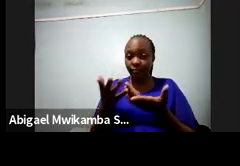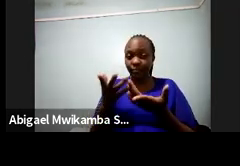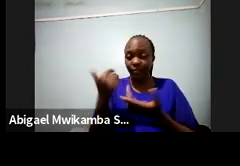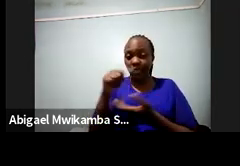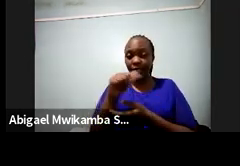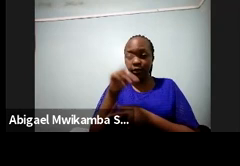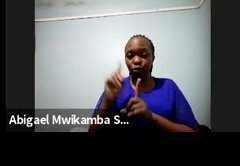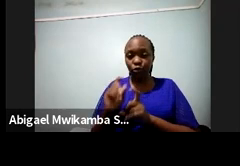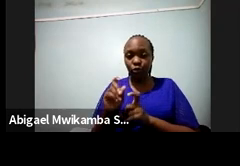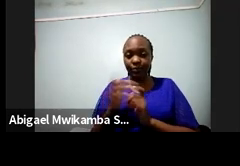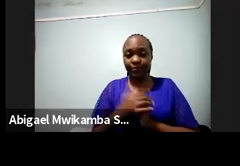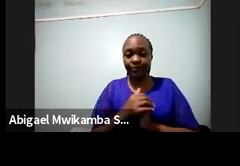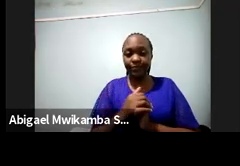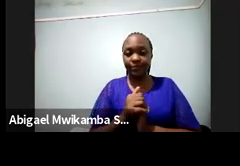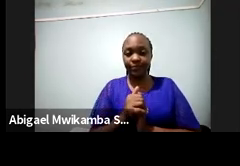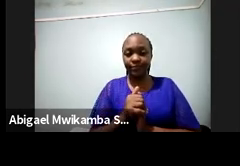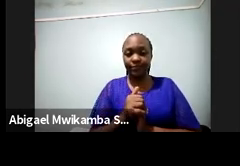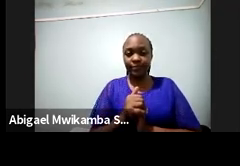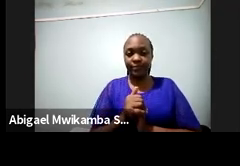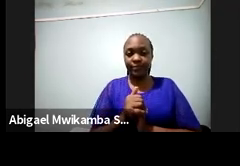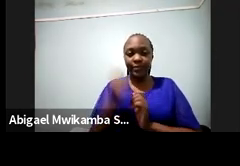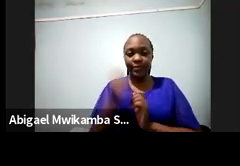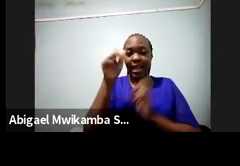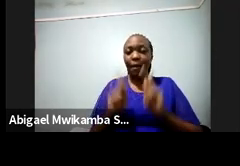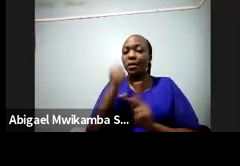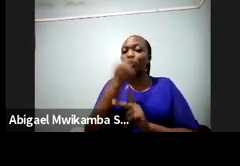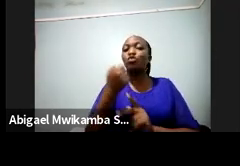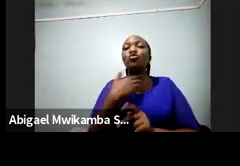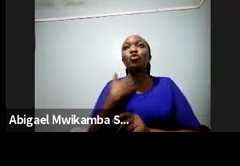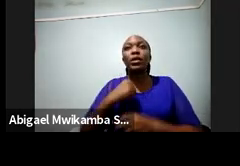Anybody who needs to clarify anything as we move deeper?